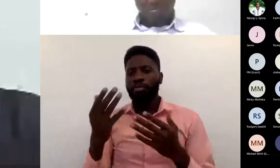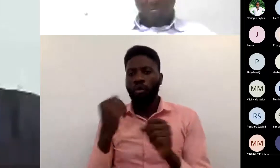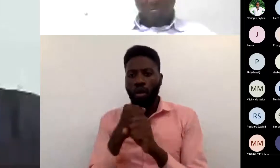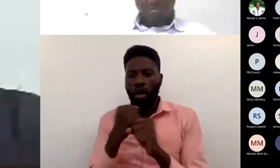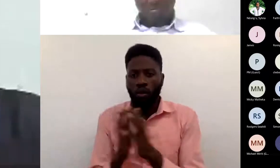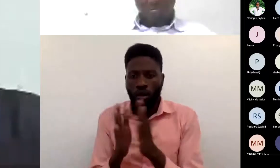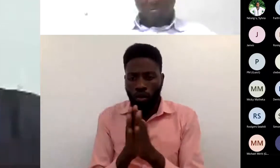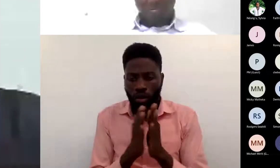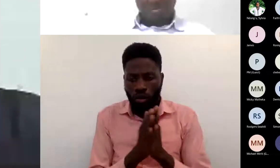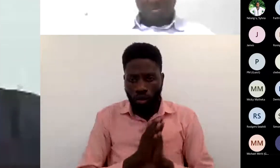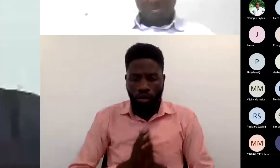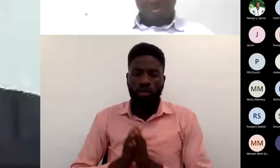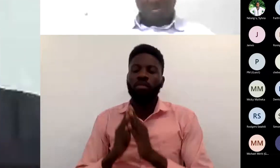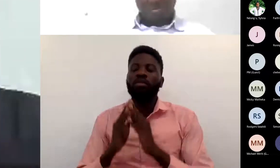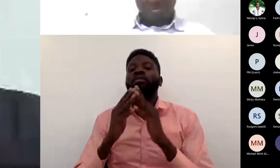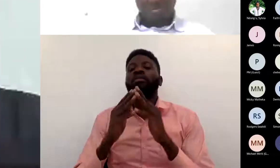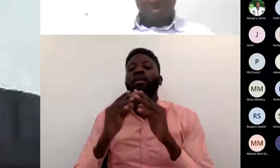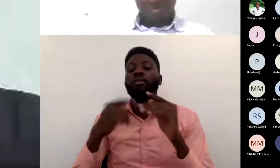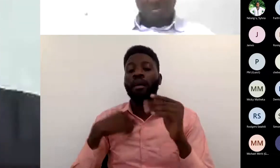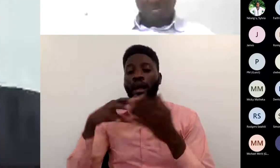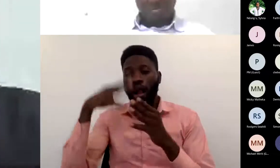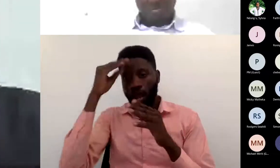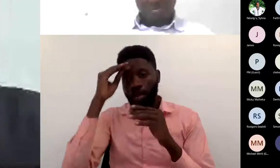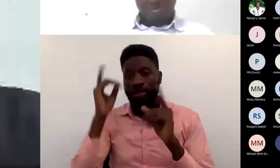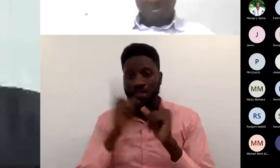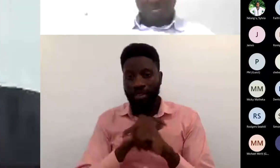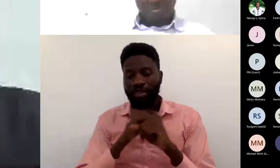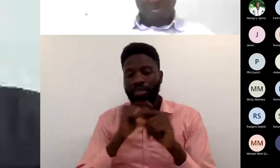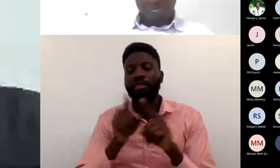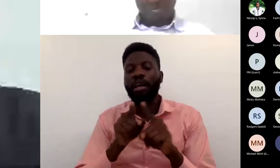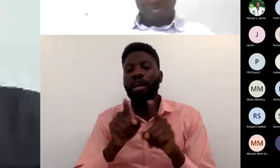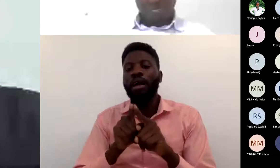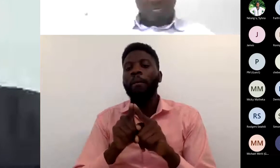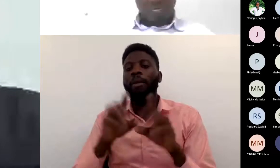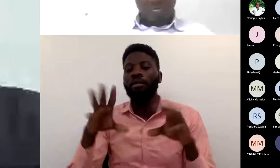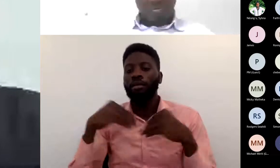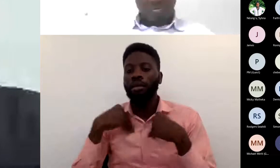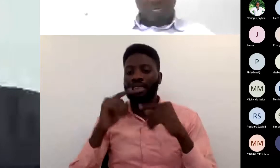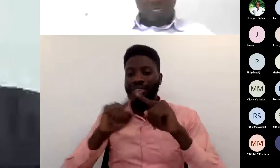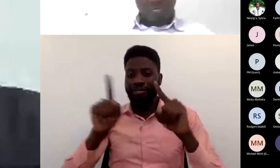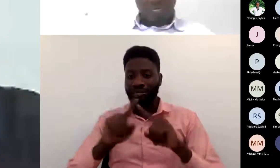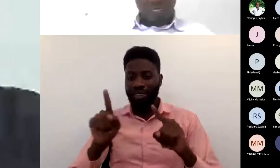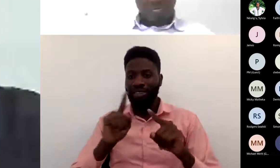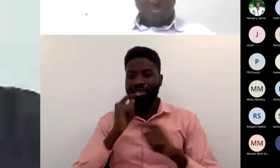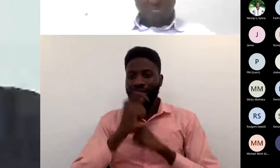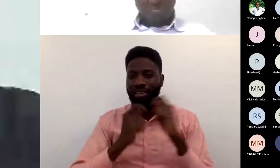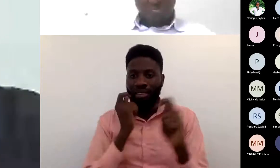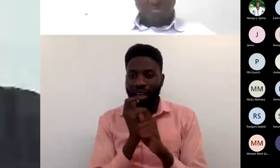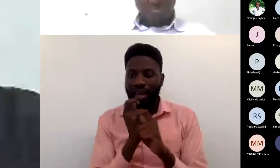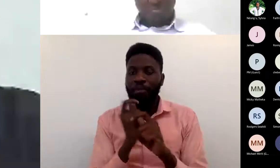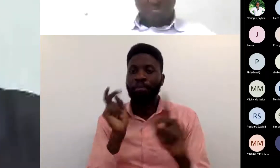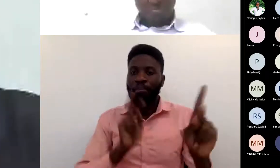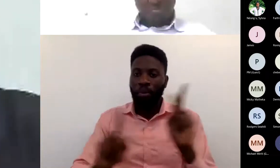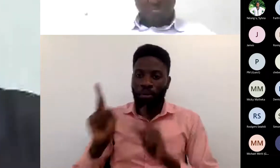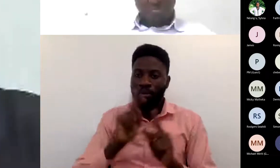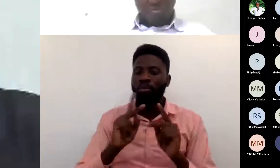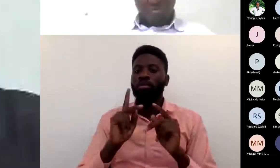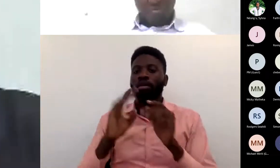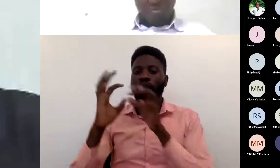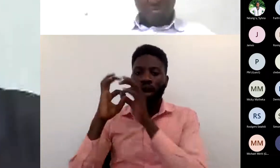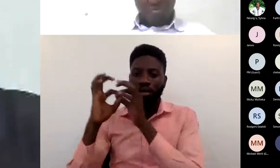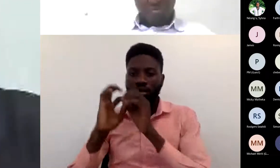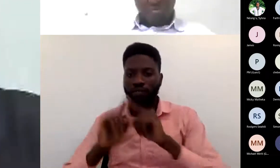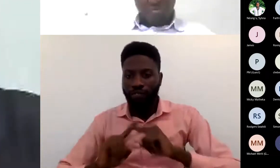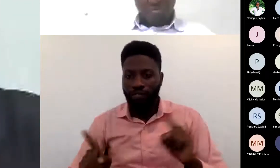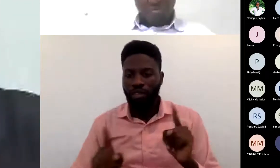through others. I've learned to embrace, different types of people, different cultures, different